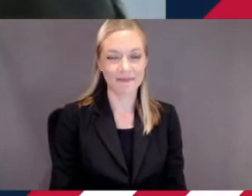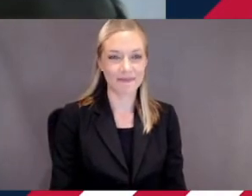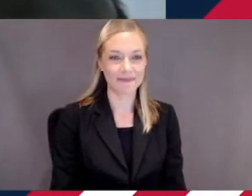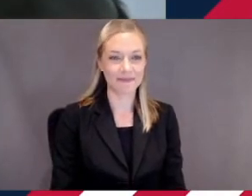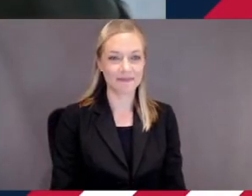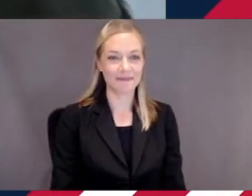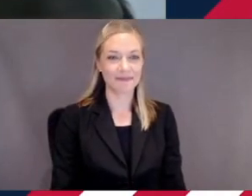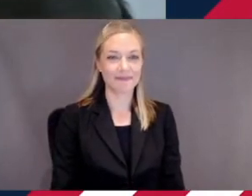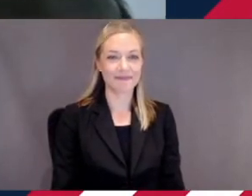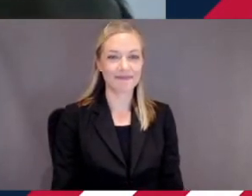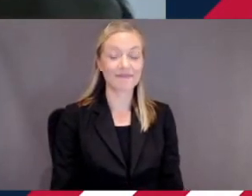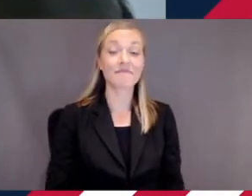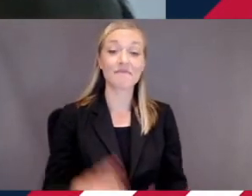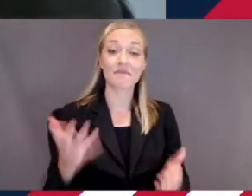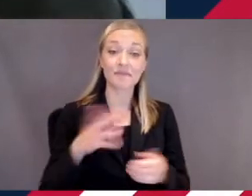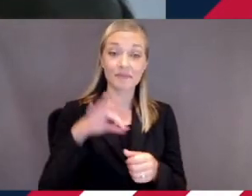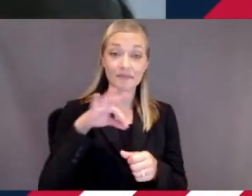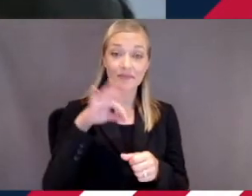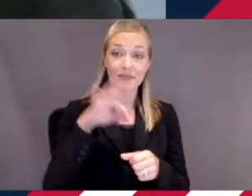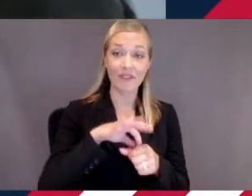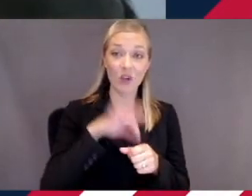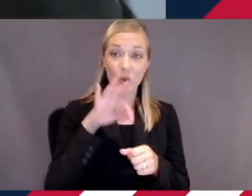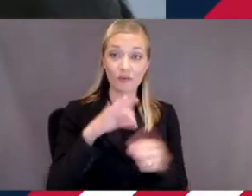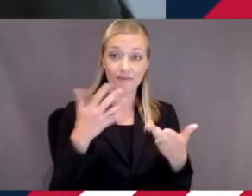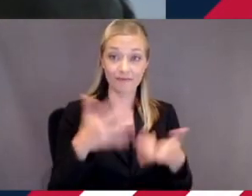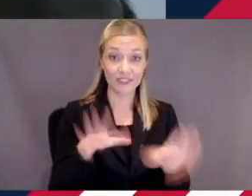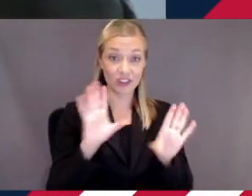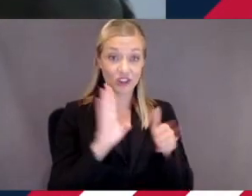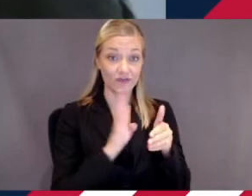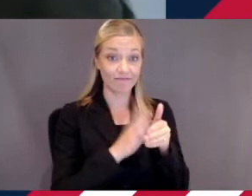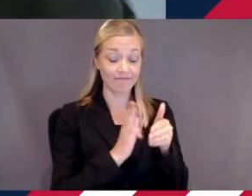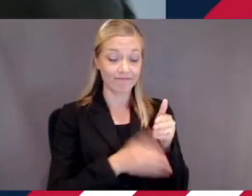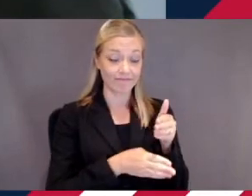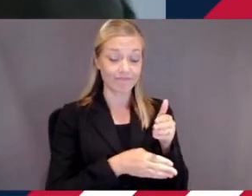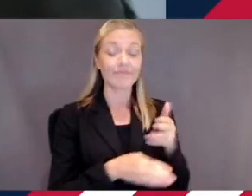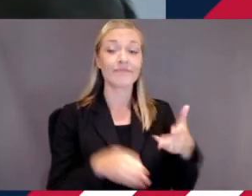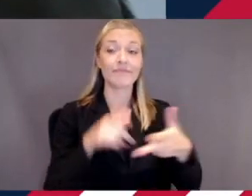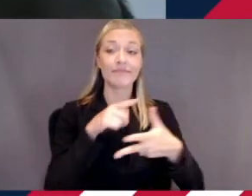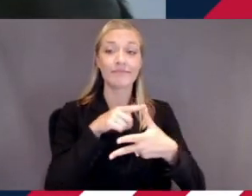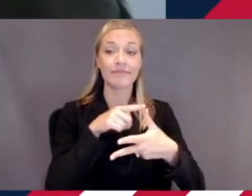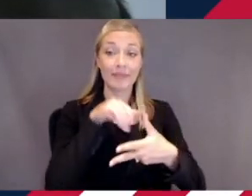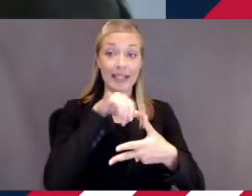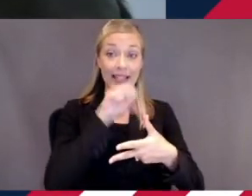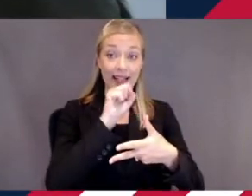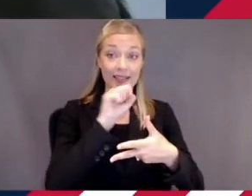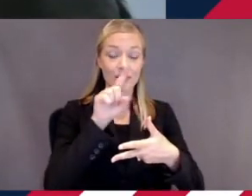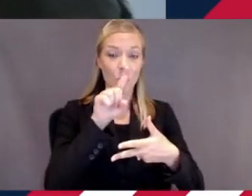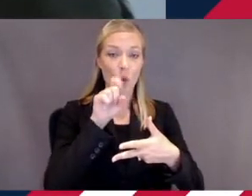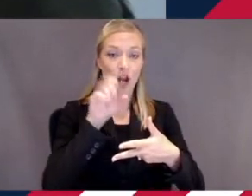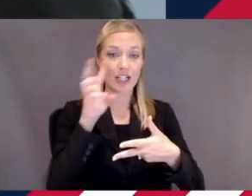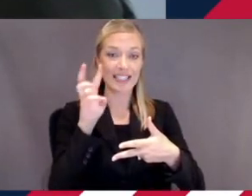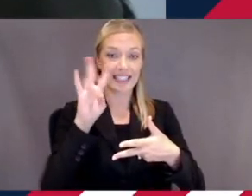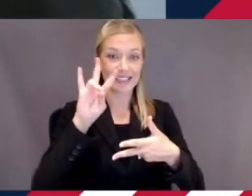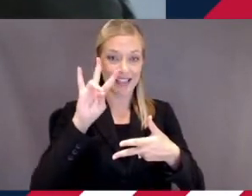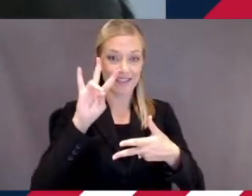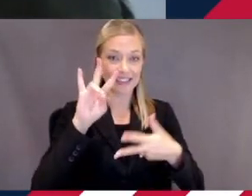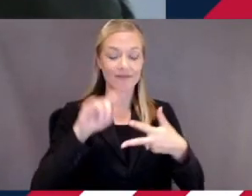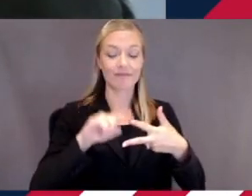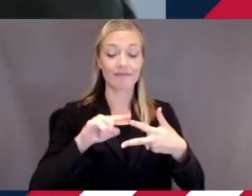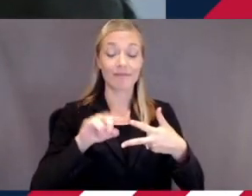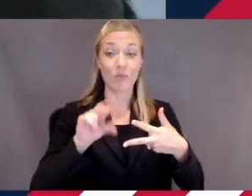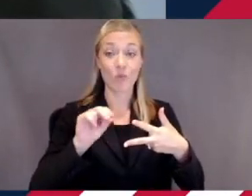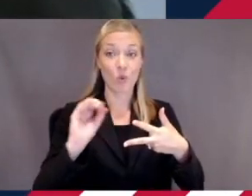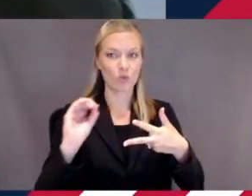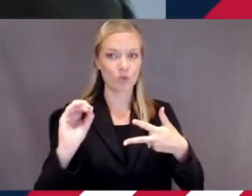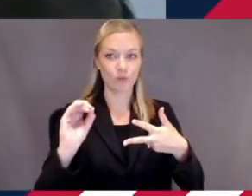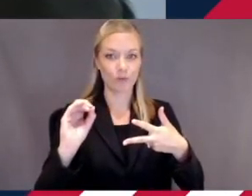The vote is in. It's 167 yes, 0 no, and our